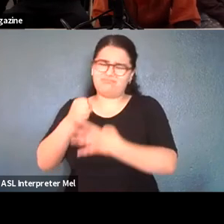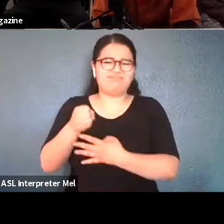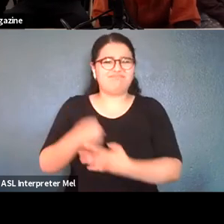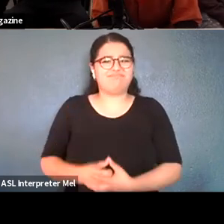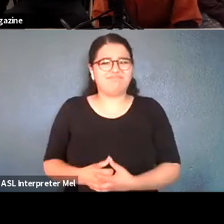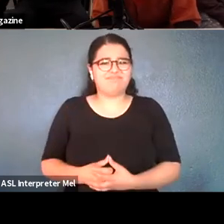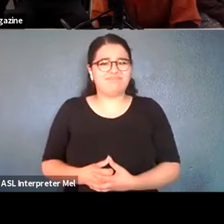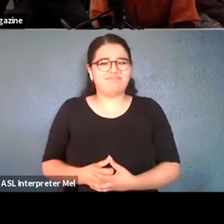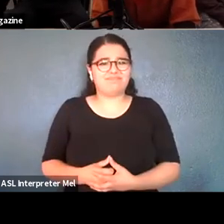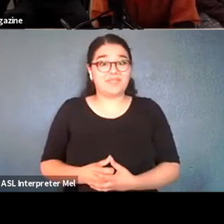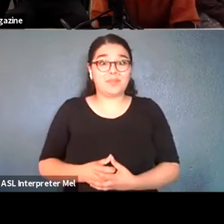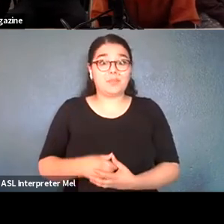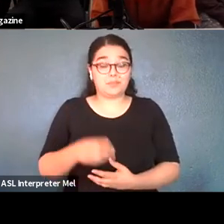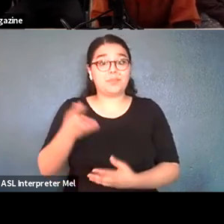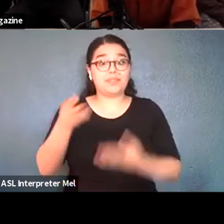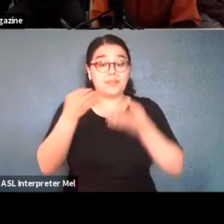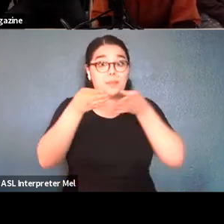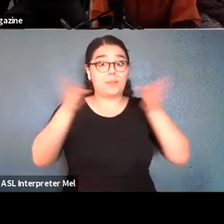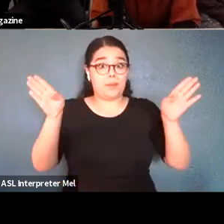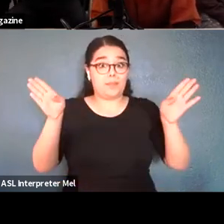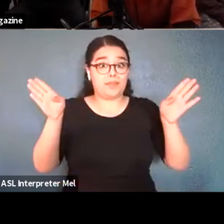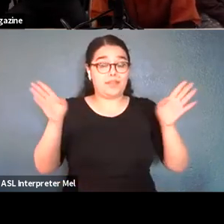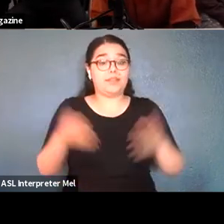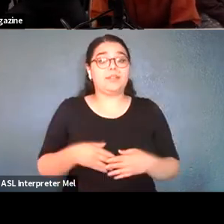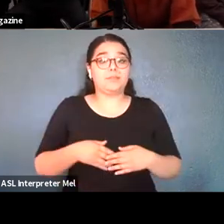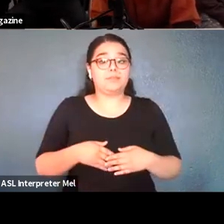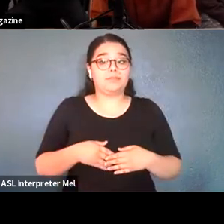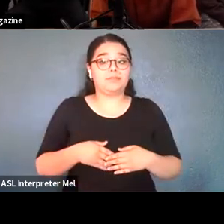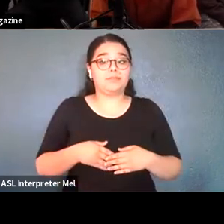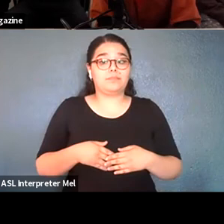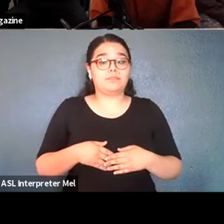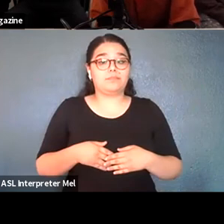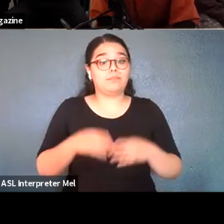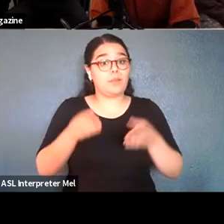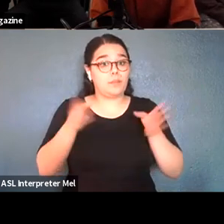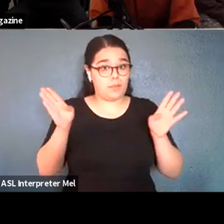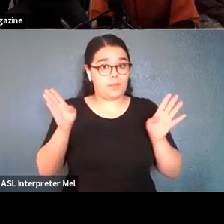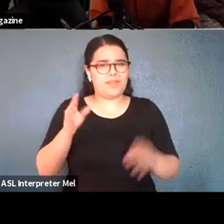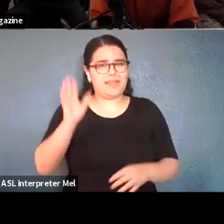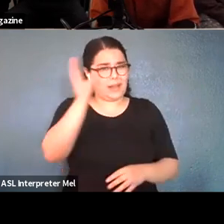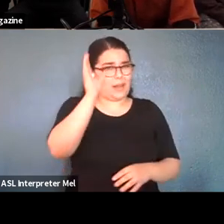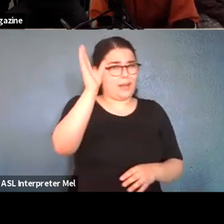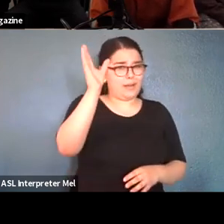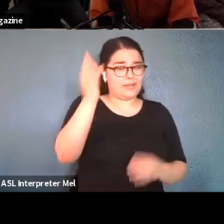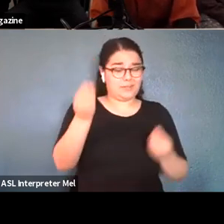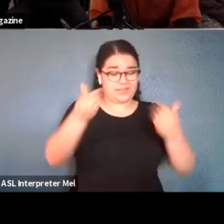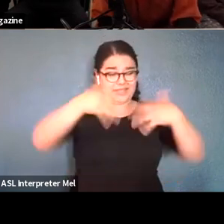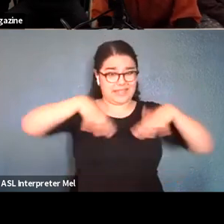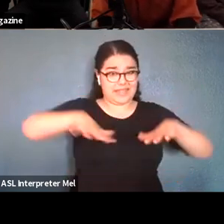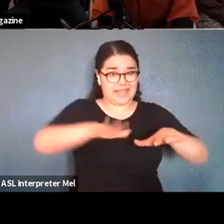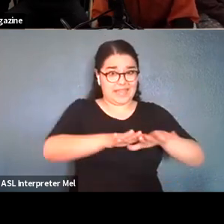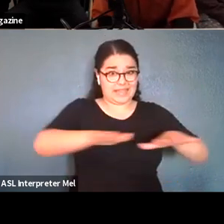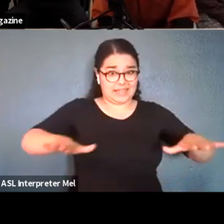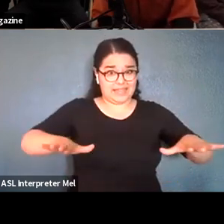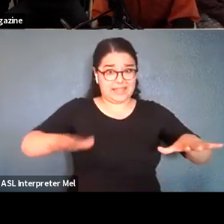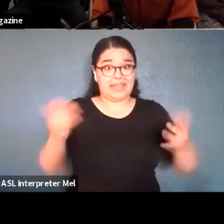again, when we talk about the public, when we talk about this idea of land in the US under a